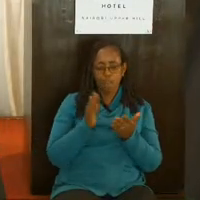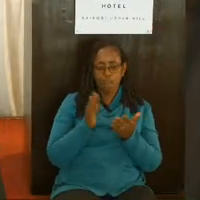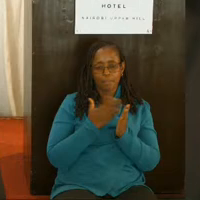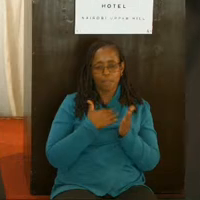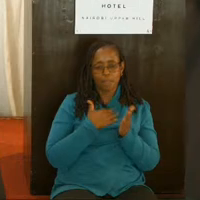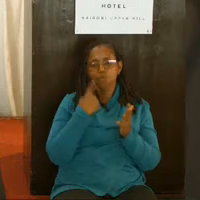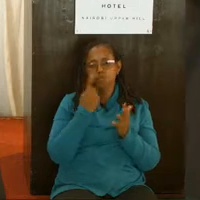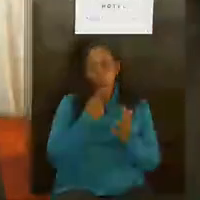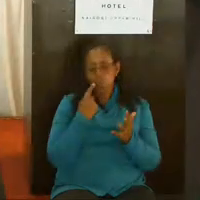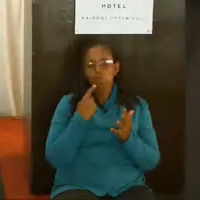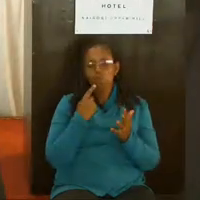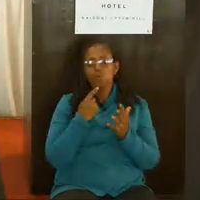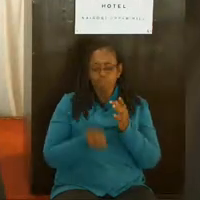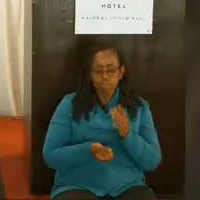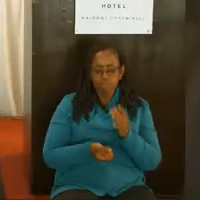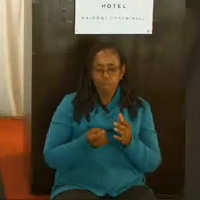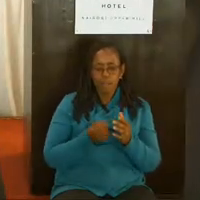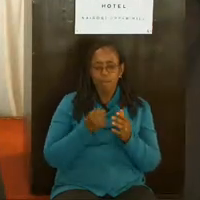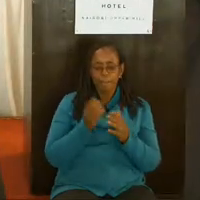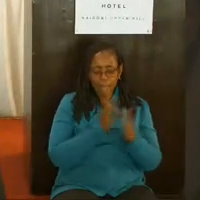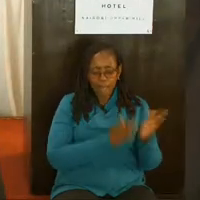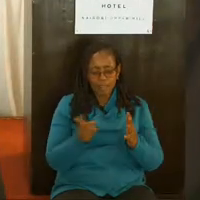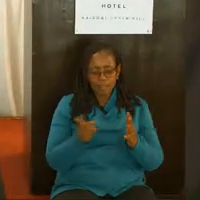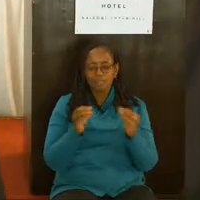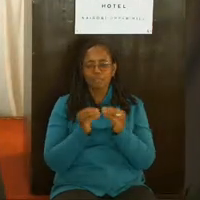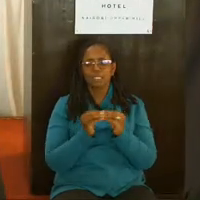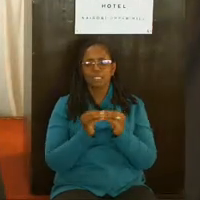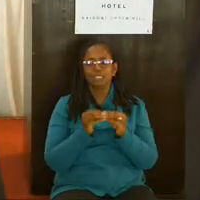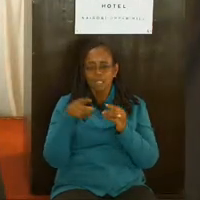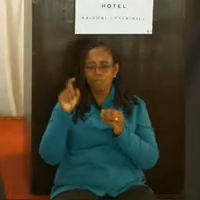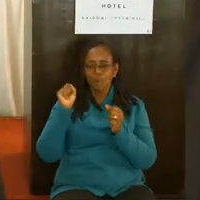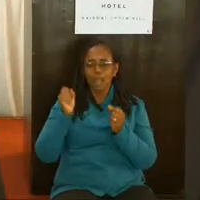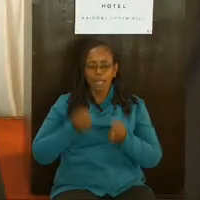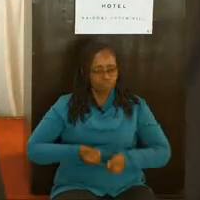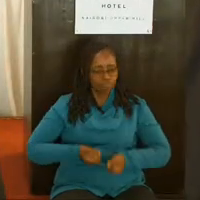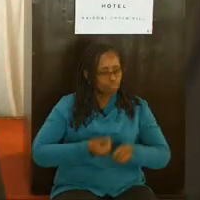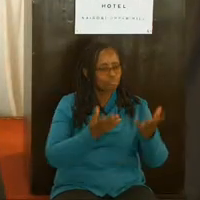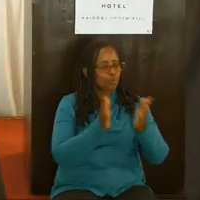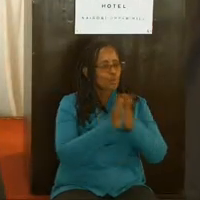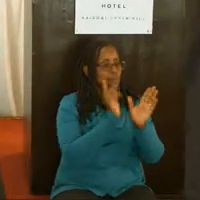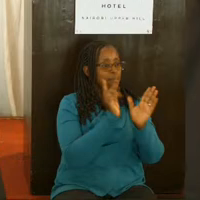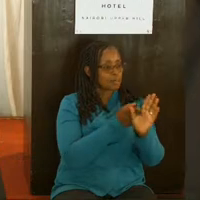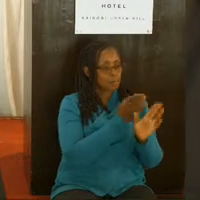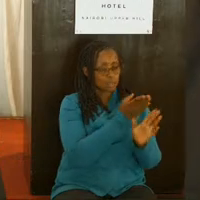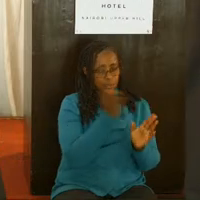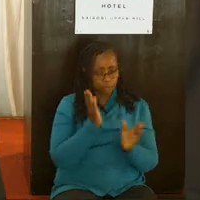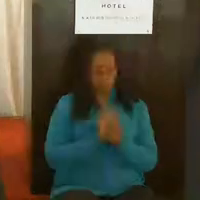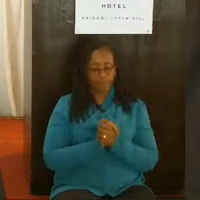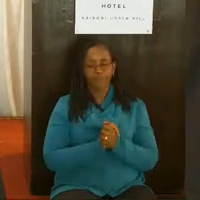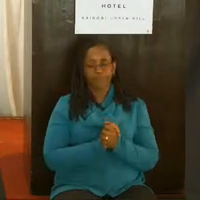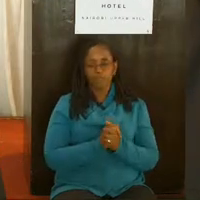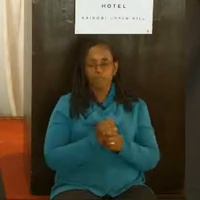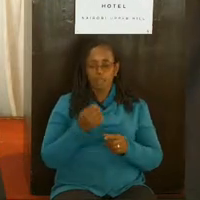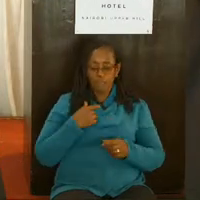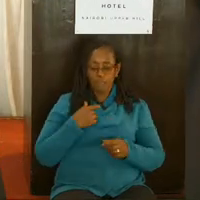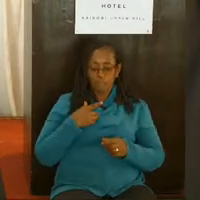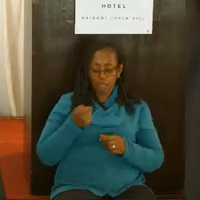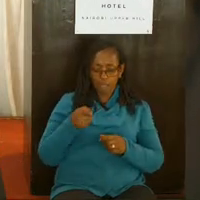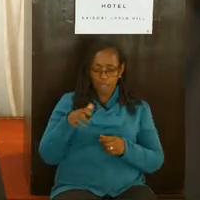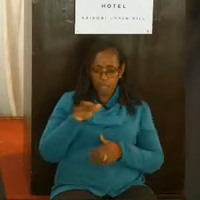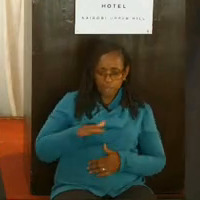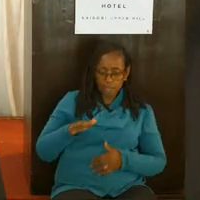of these forums so that it can be shared with their participants here with the key areas of you know